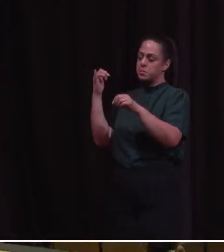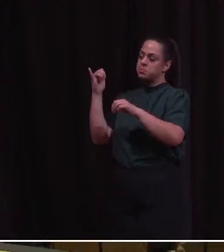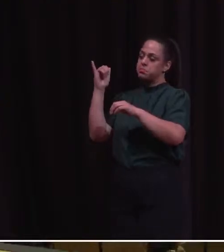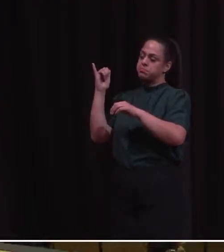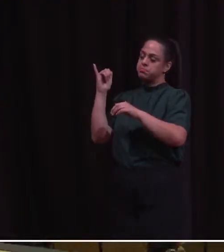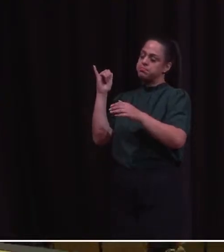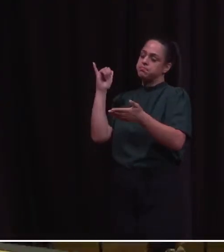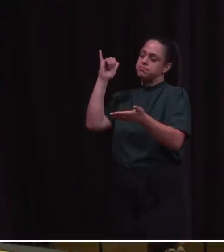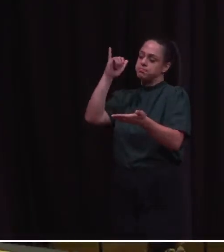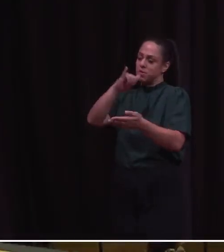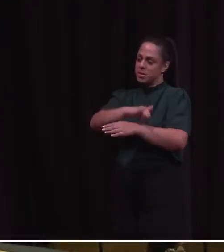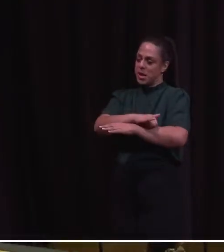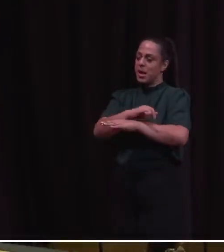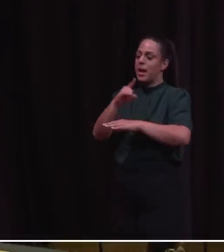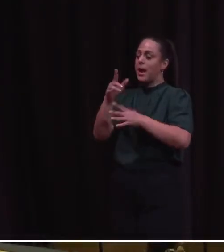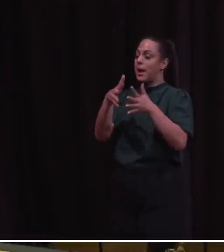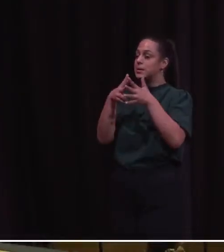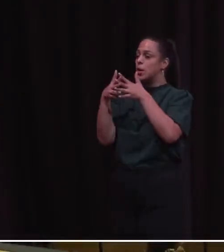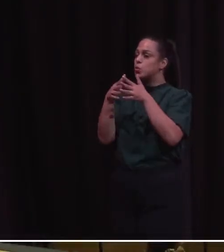the cowboy